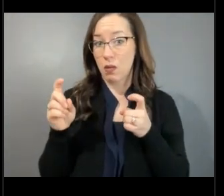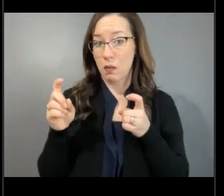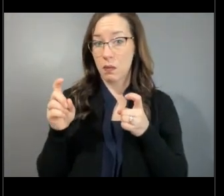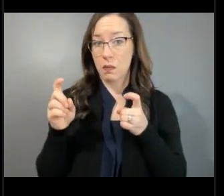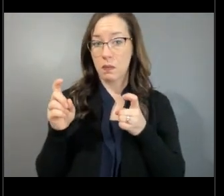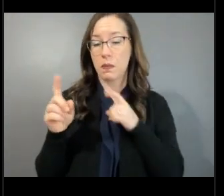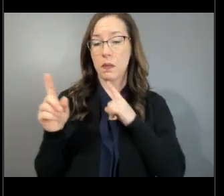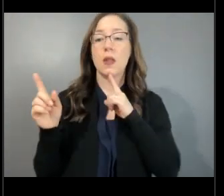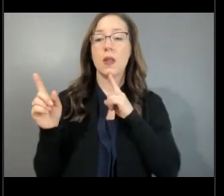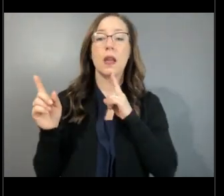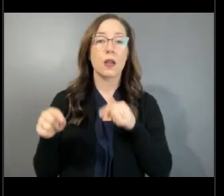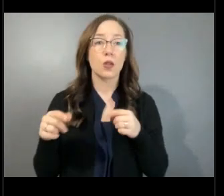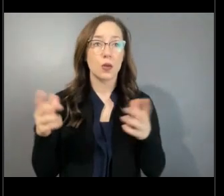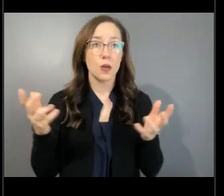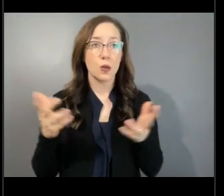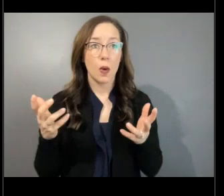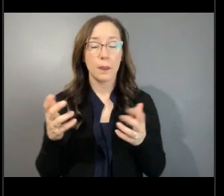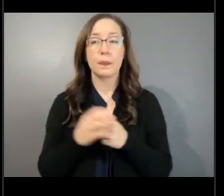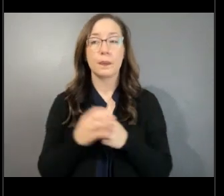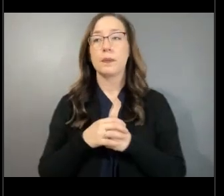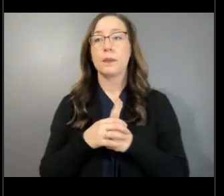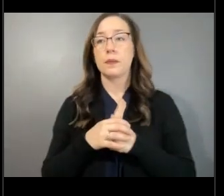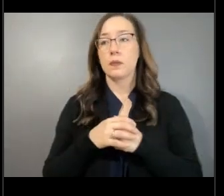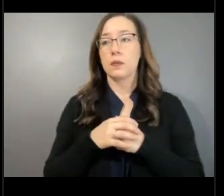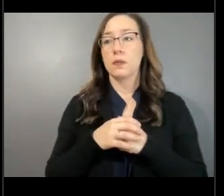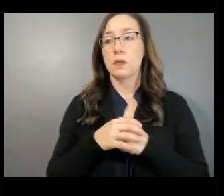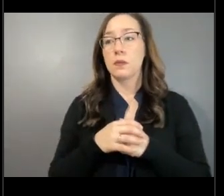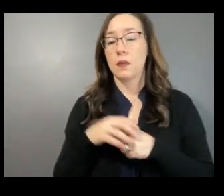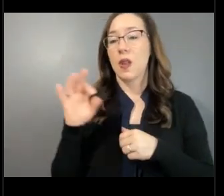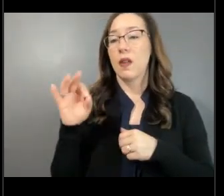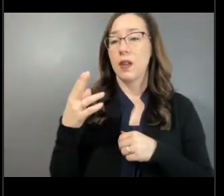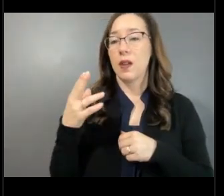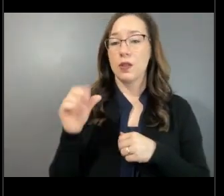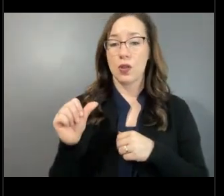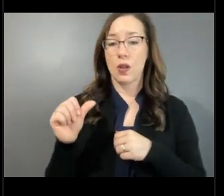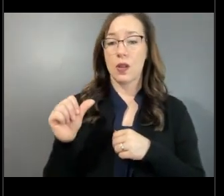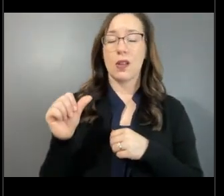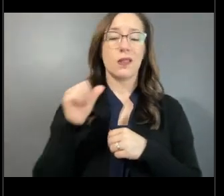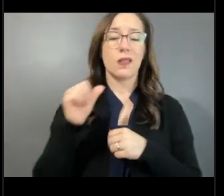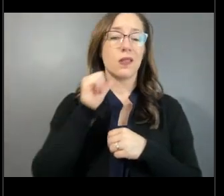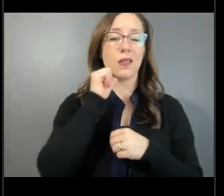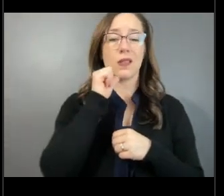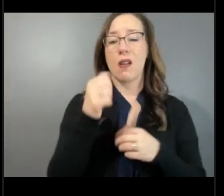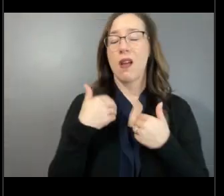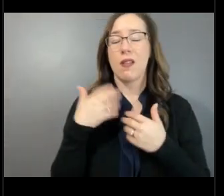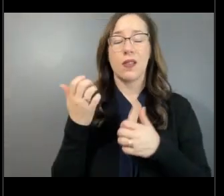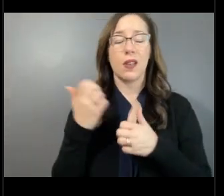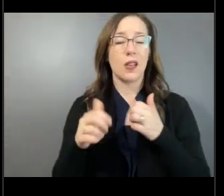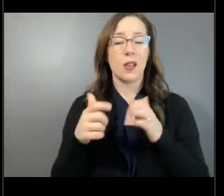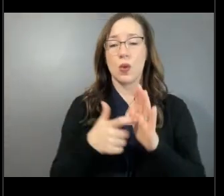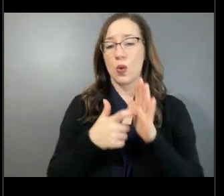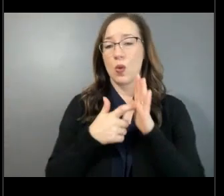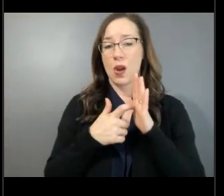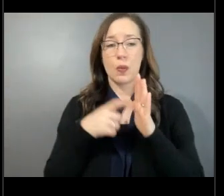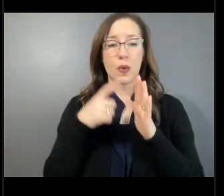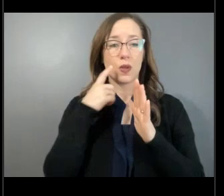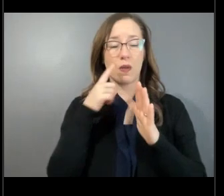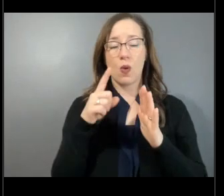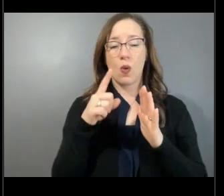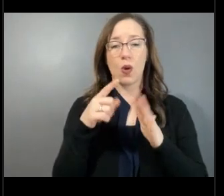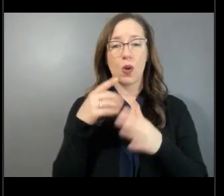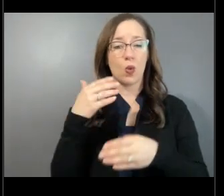the answer to that question is the FHA does not have any requirements for